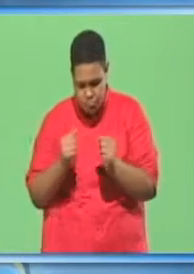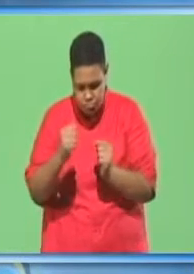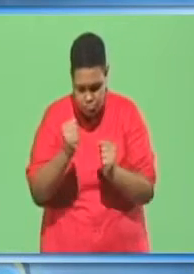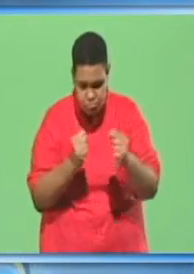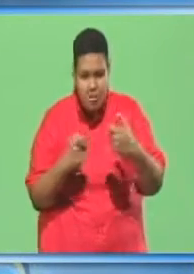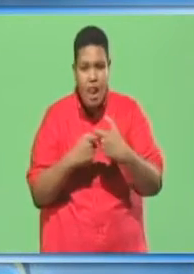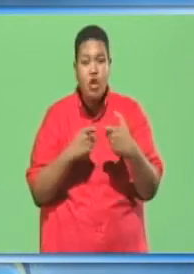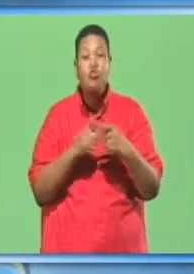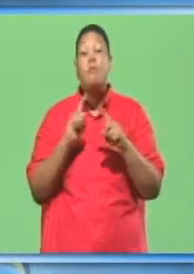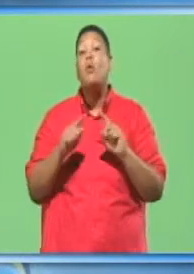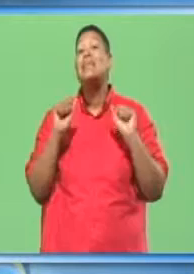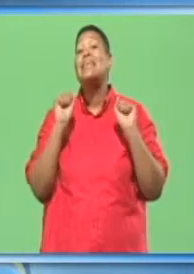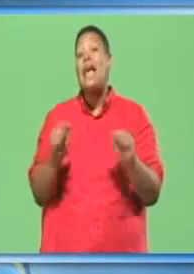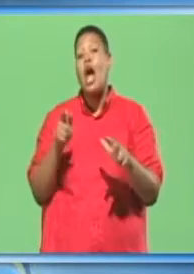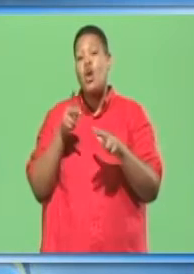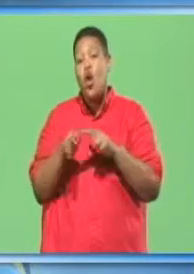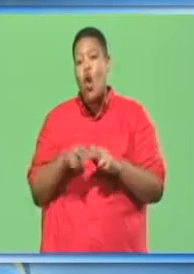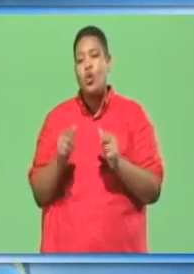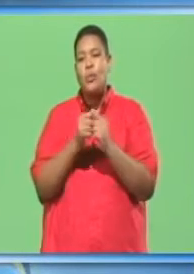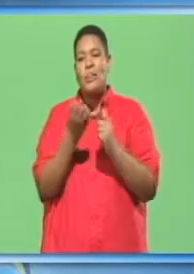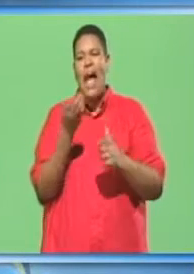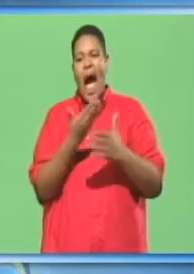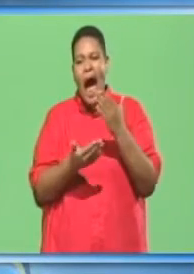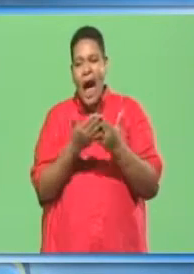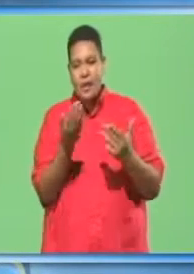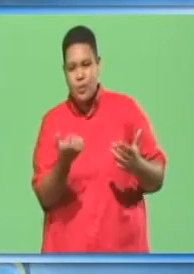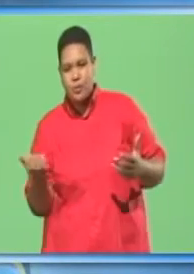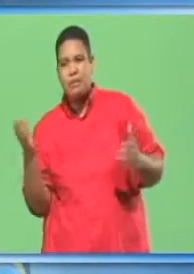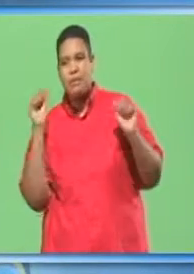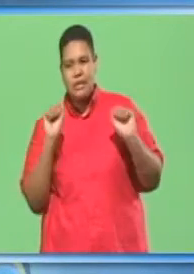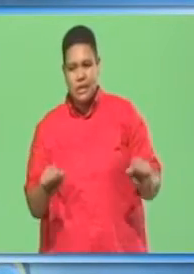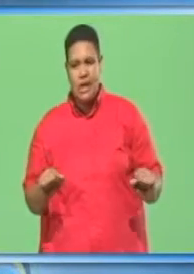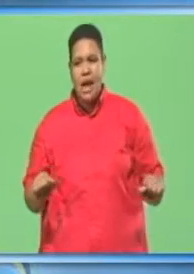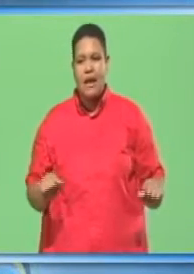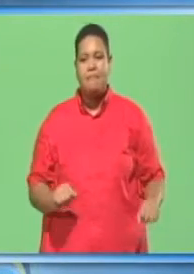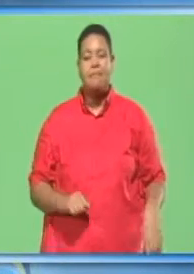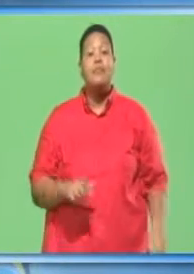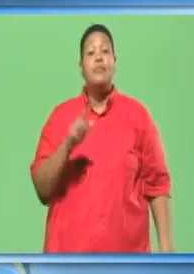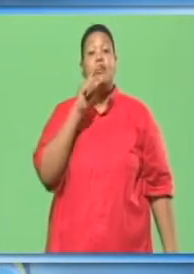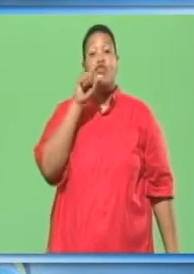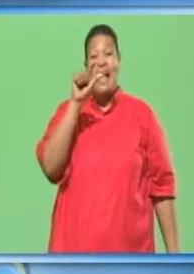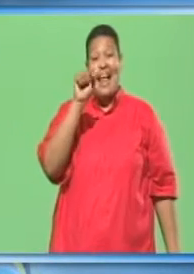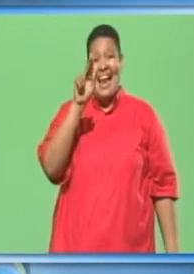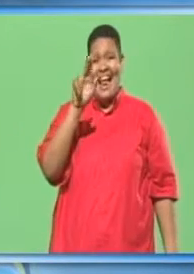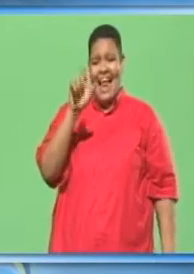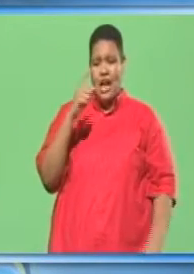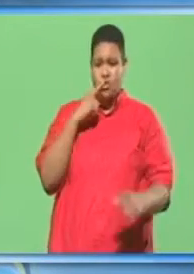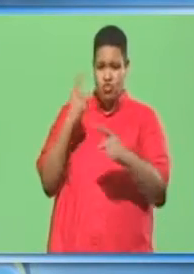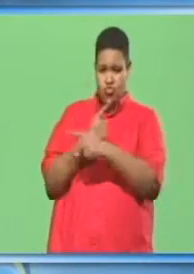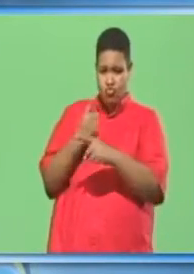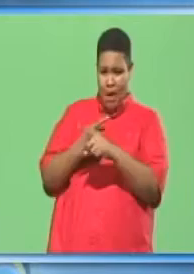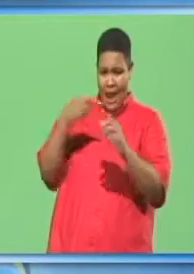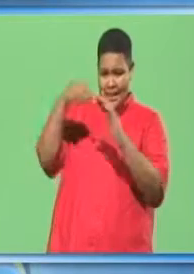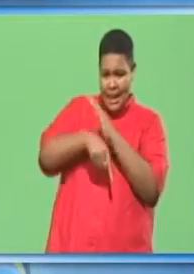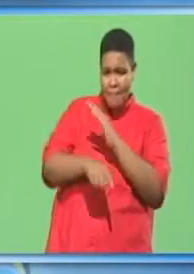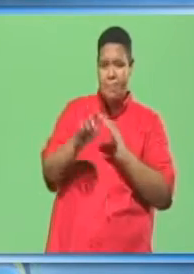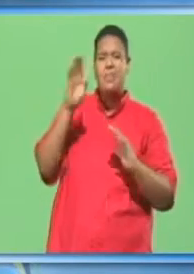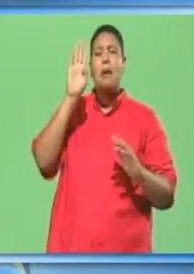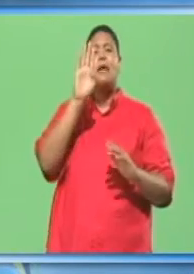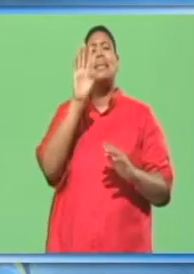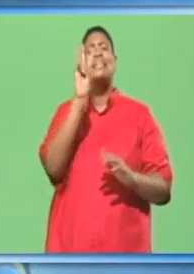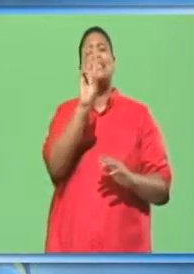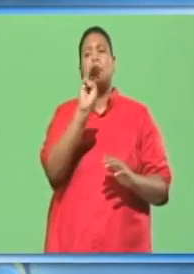However, it can be cut with hand tools. Gauge the correct depth at the back edge,